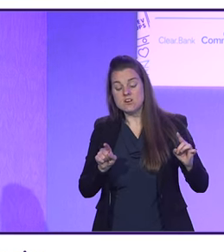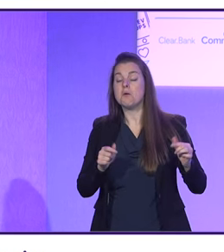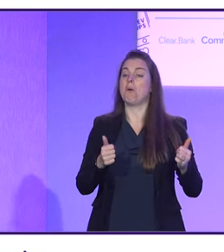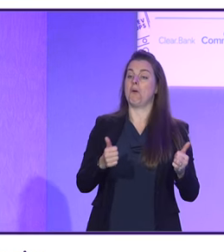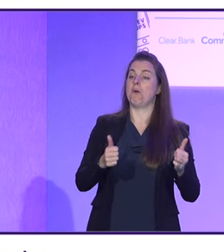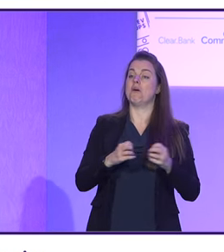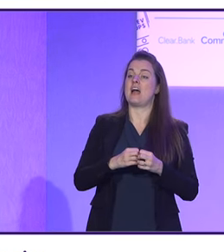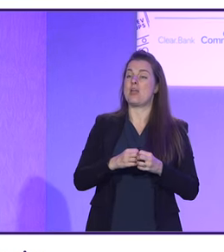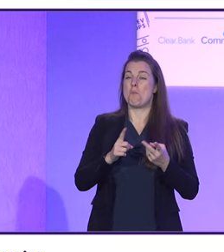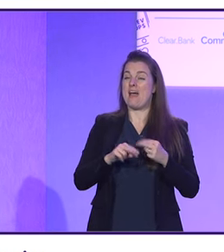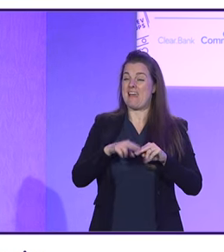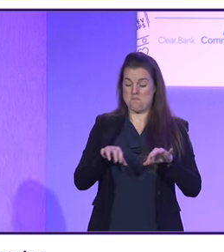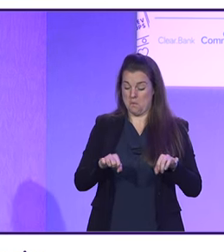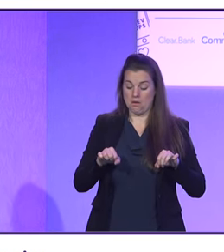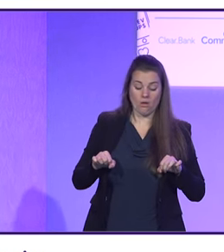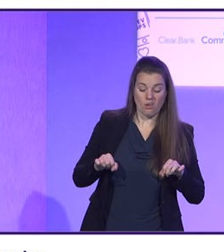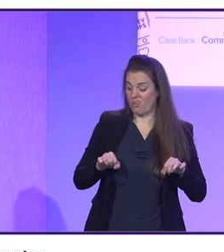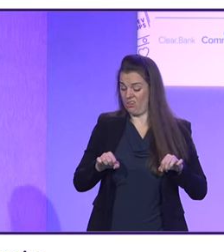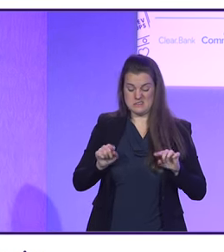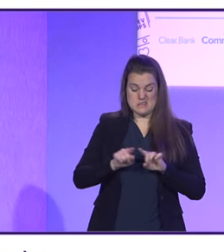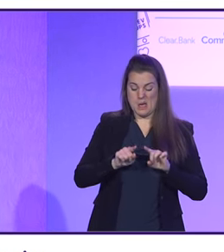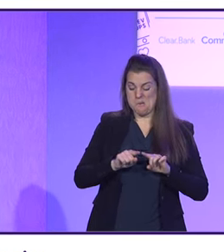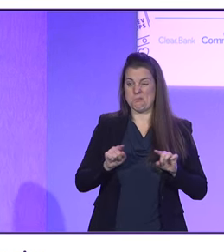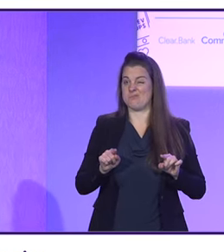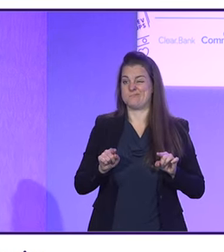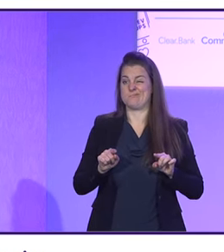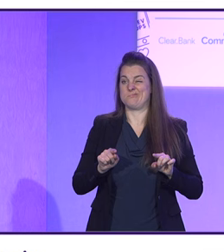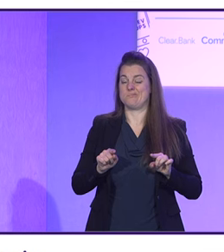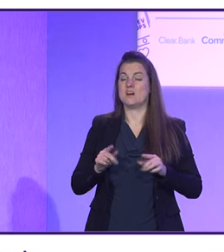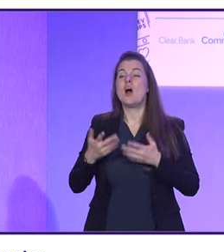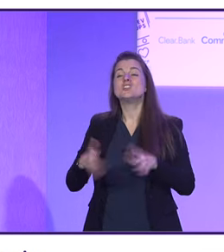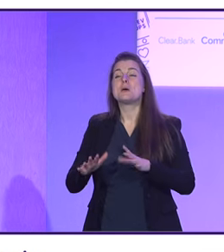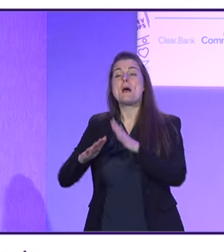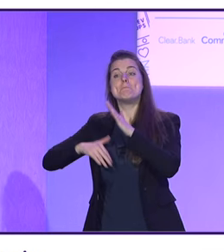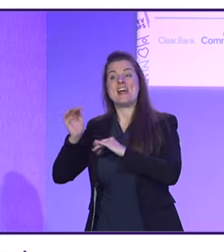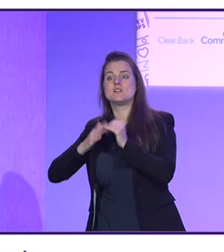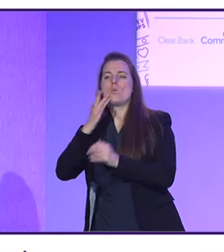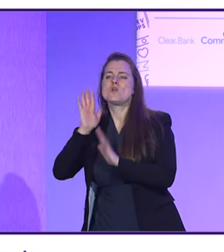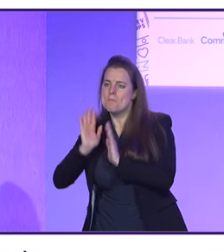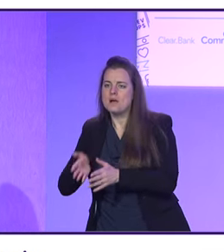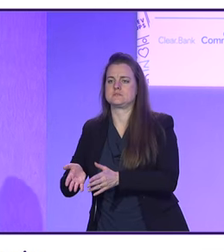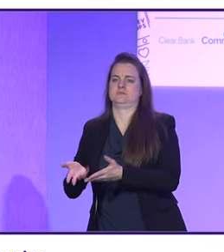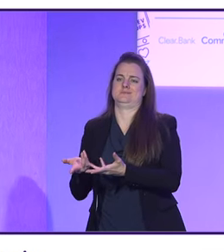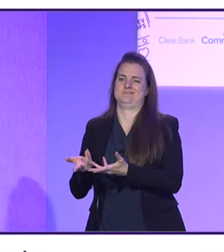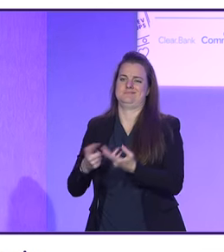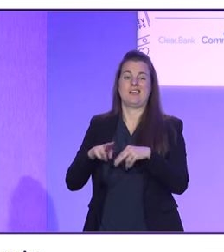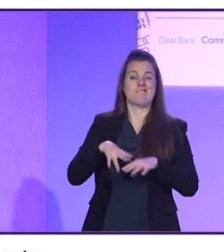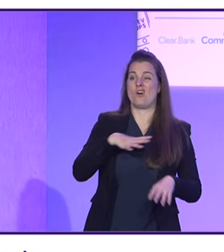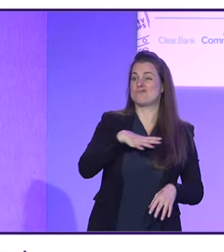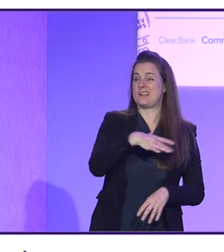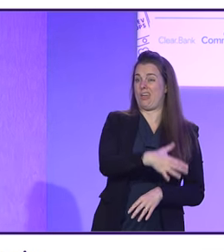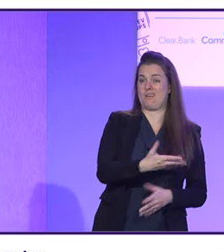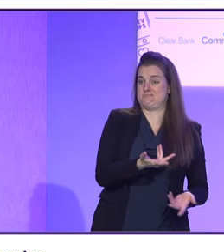must. And when you do have to build, use those DevOps principles, because then you will have maintainability and